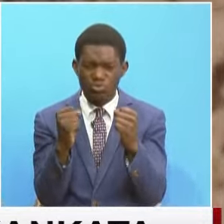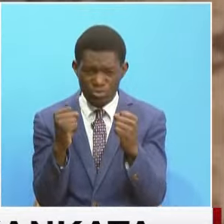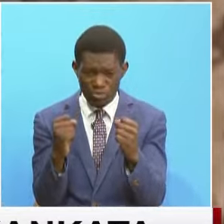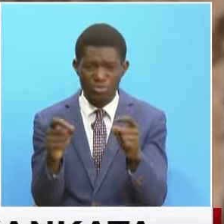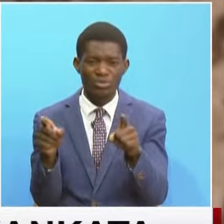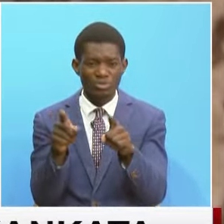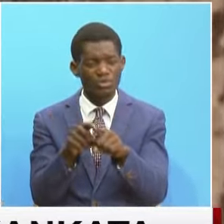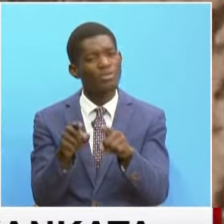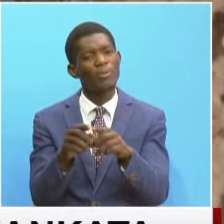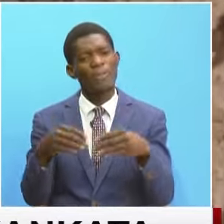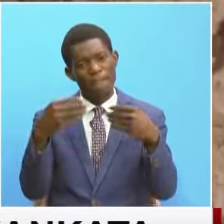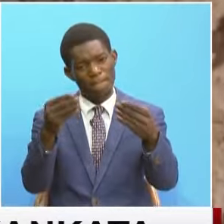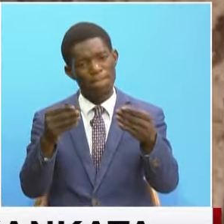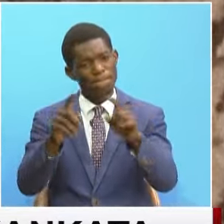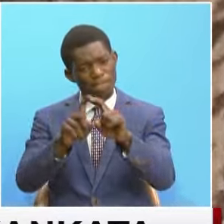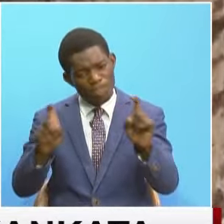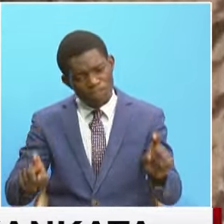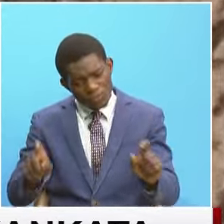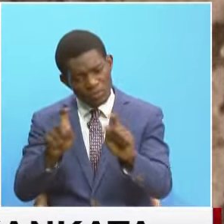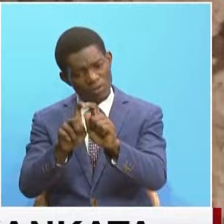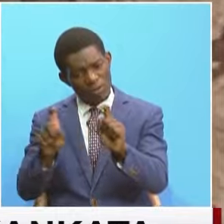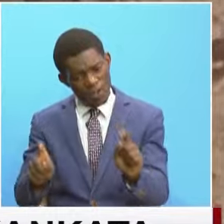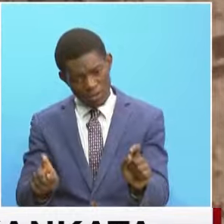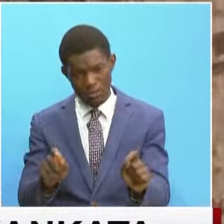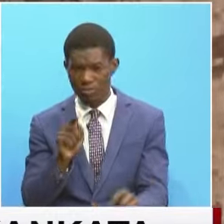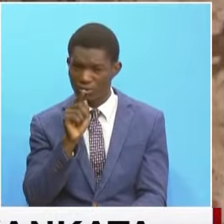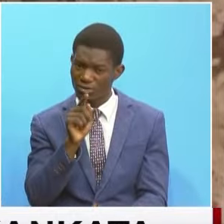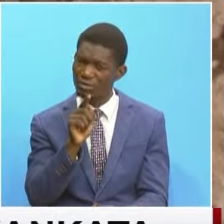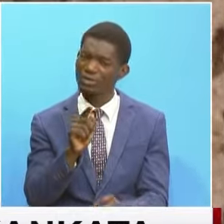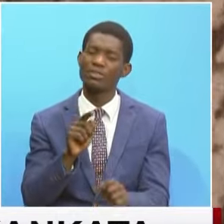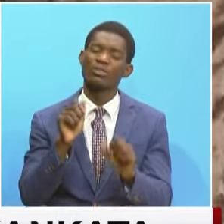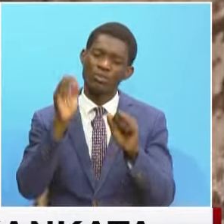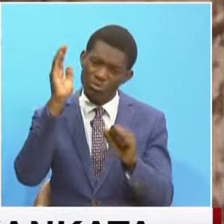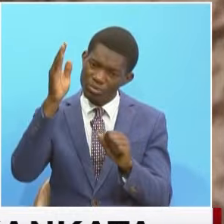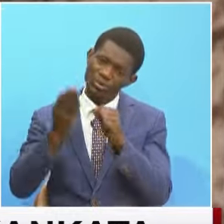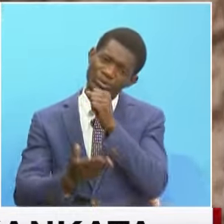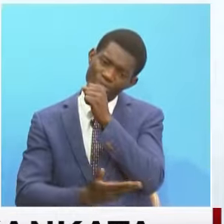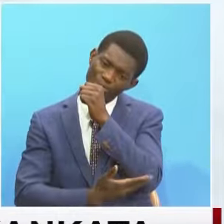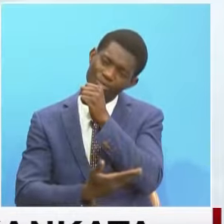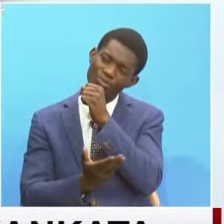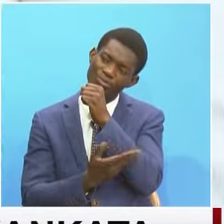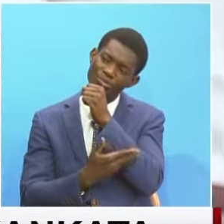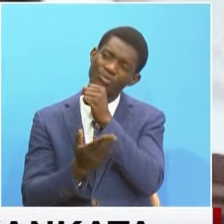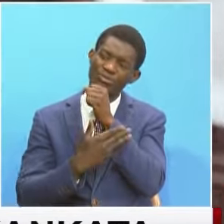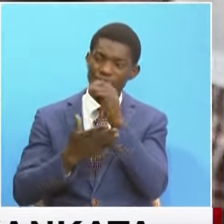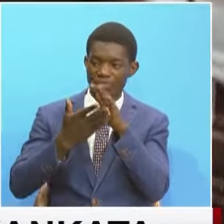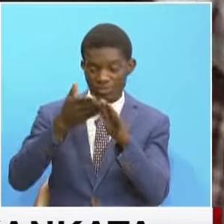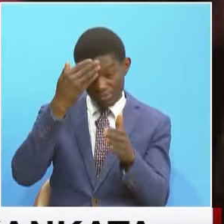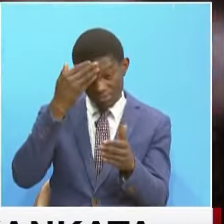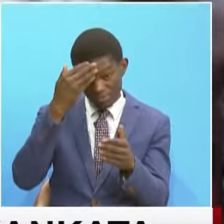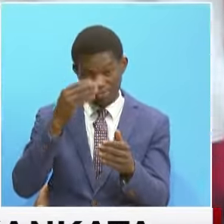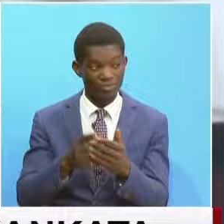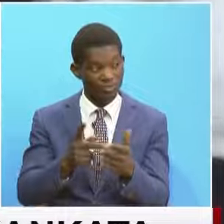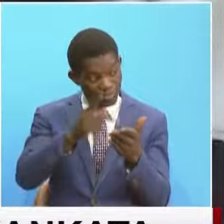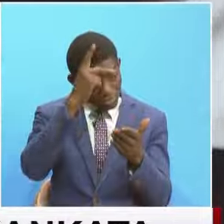desks. This has greatly improved the learning of our pupils. Meanwhile, pupils from